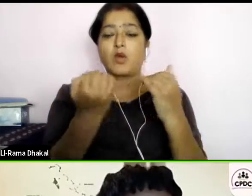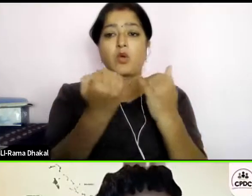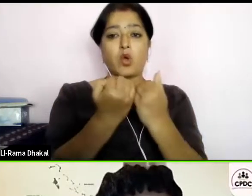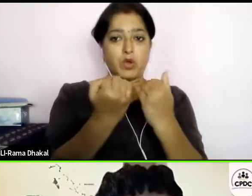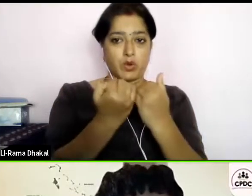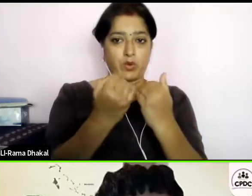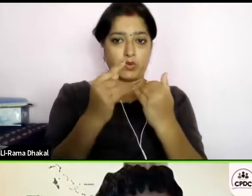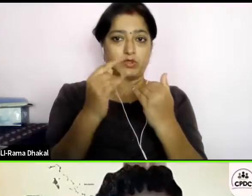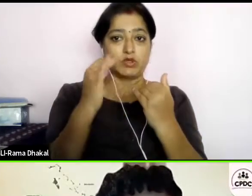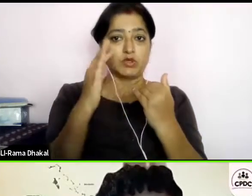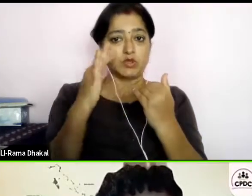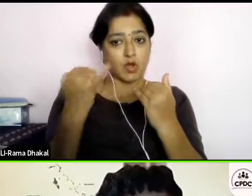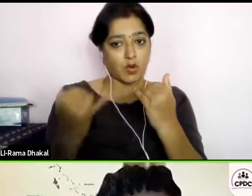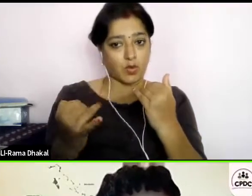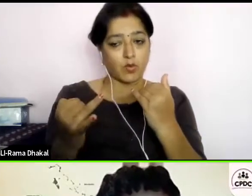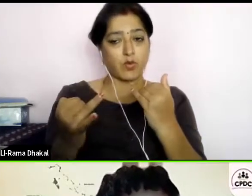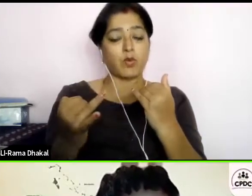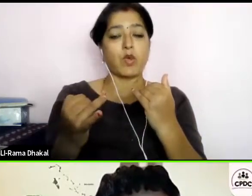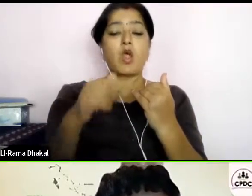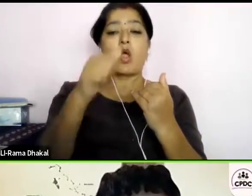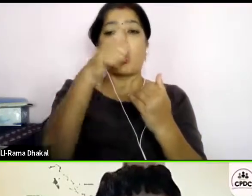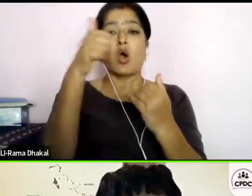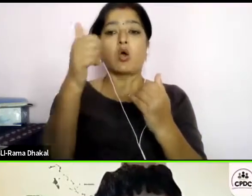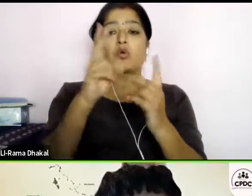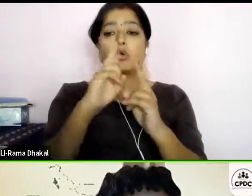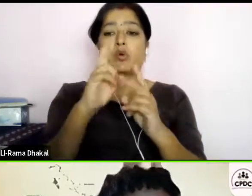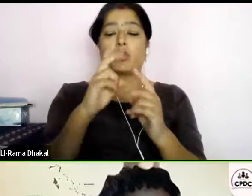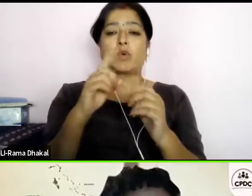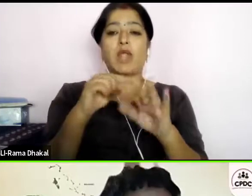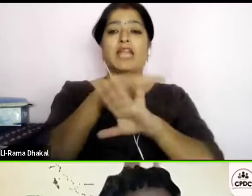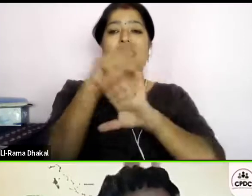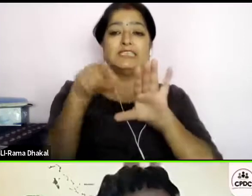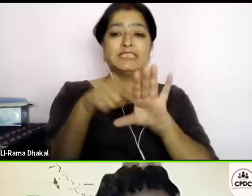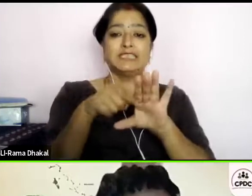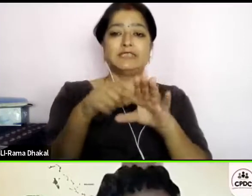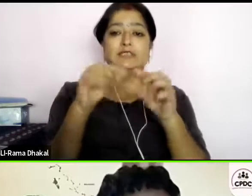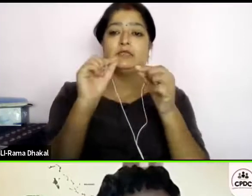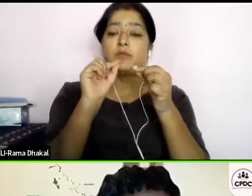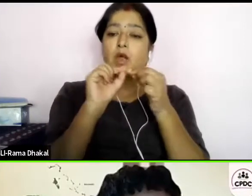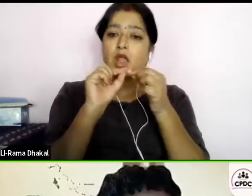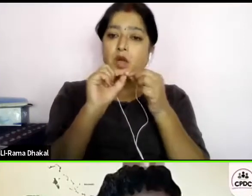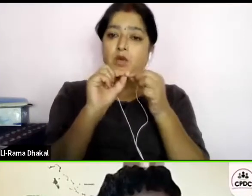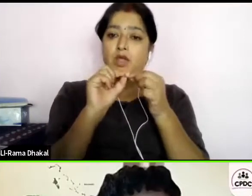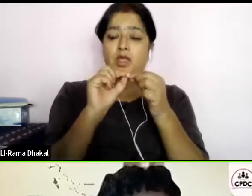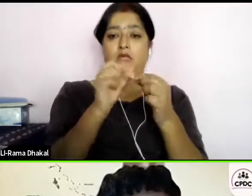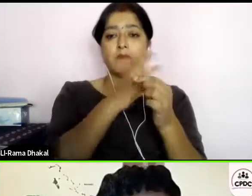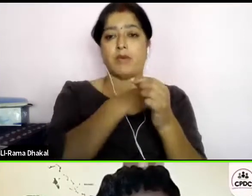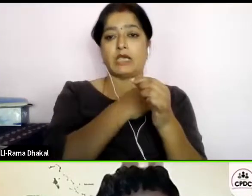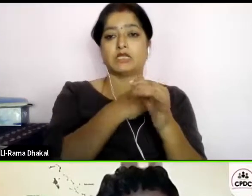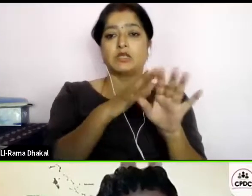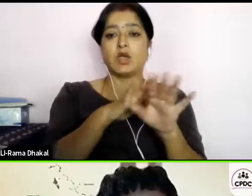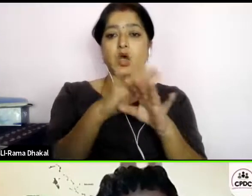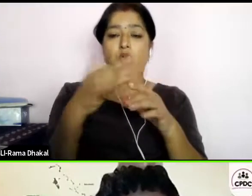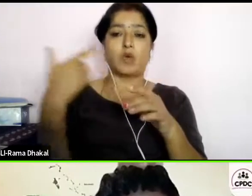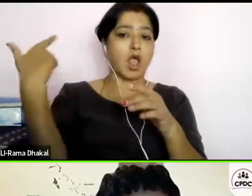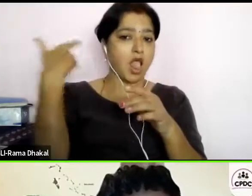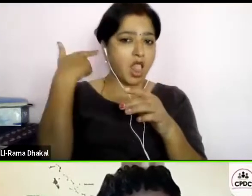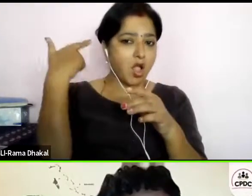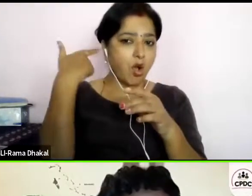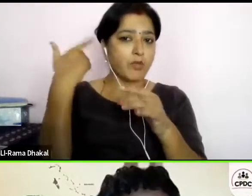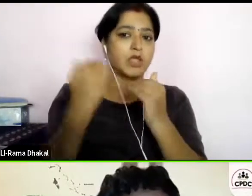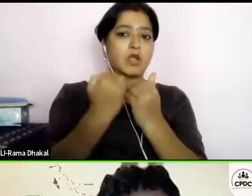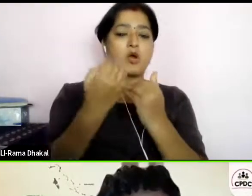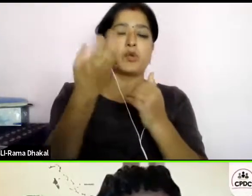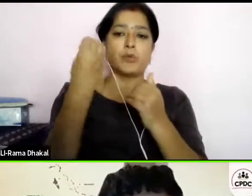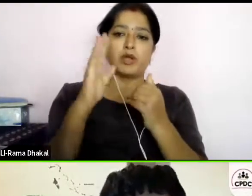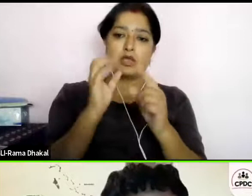policymakers, understandably, their attention has been fully on COVID. Even though now I do see a slight shift with Prime Minister Motley talking